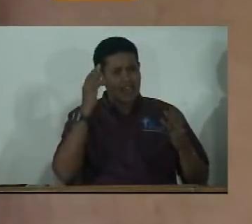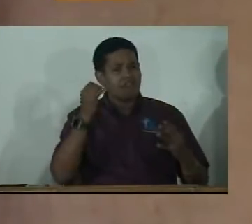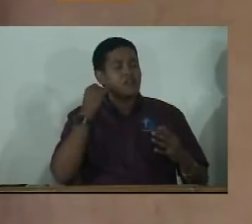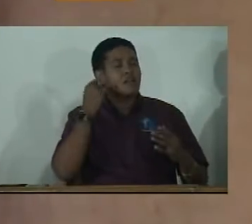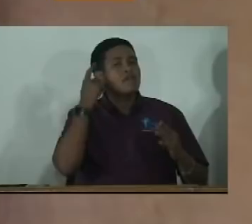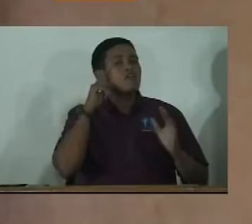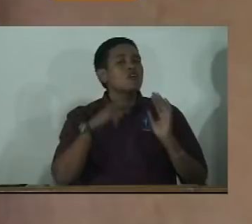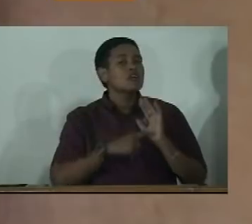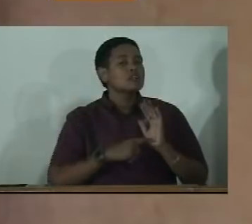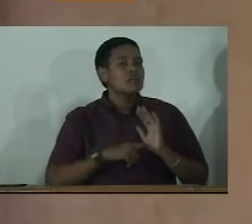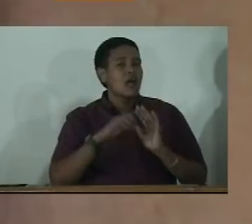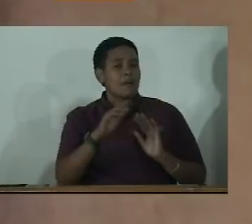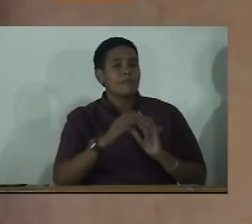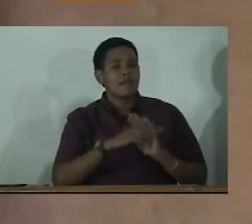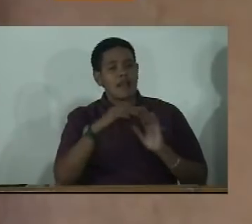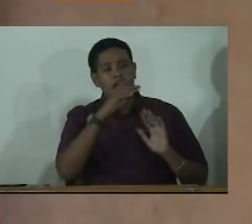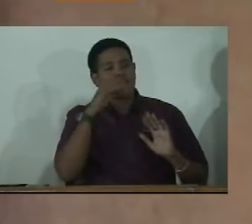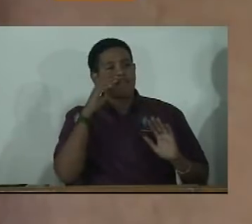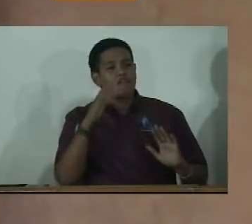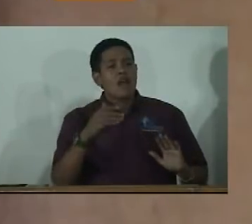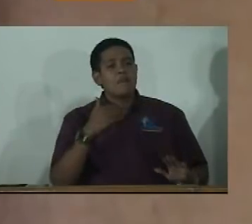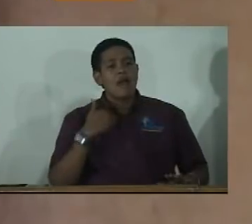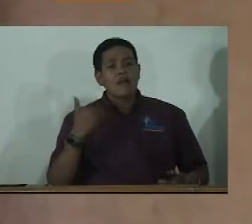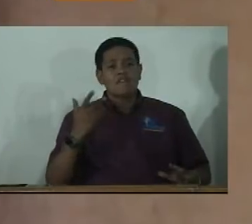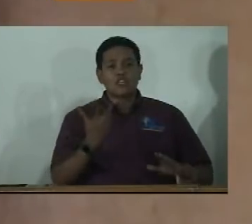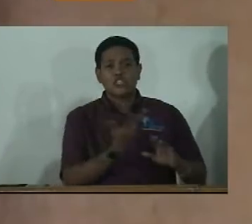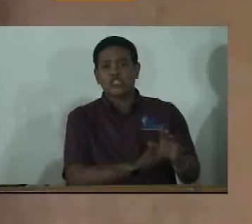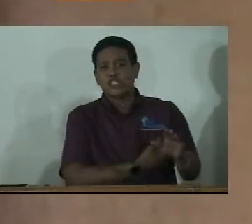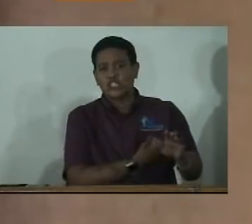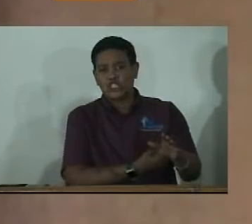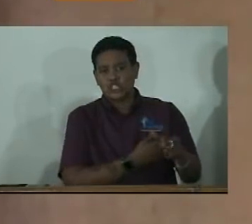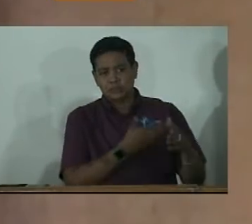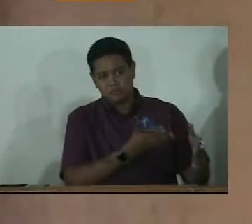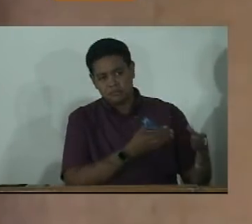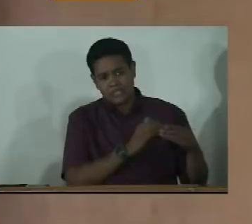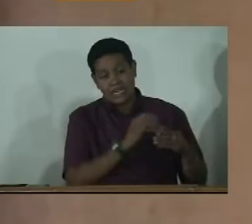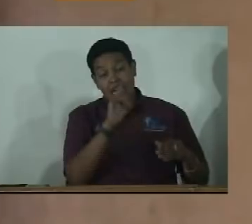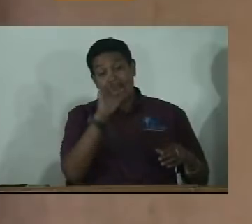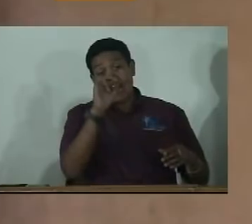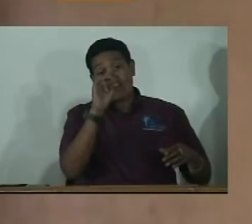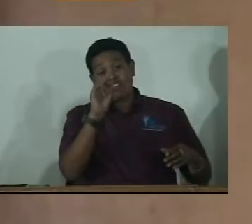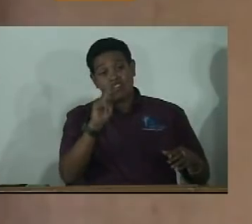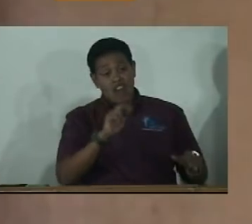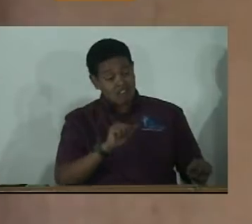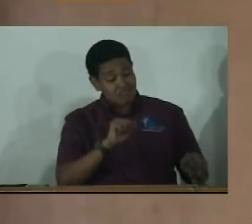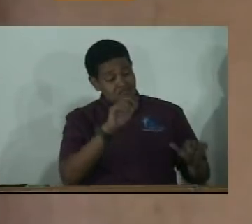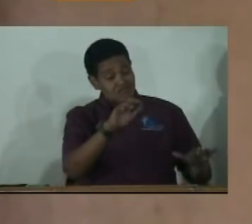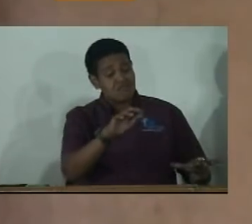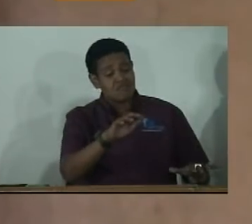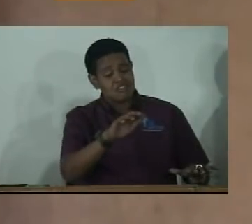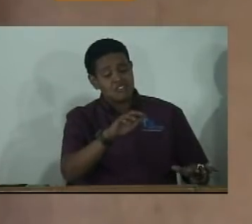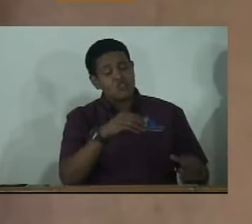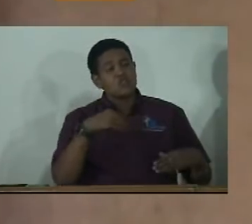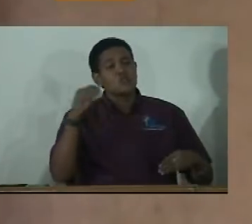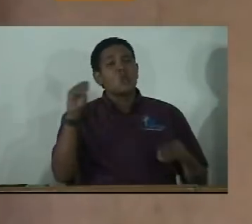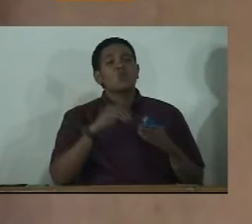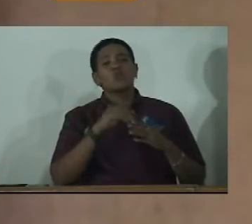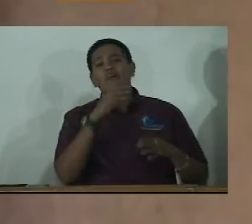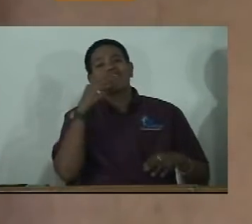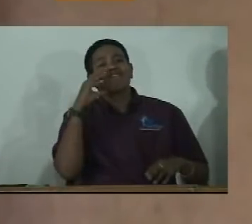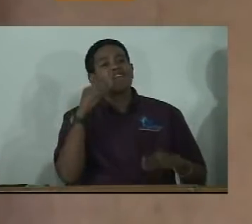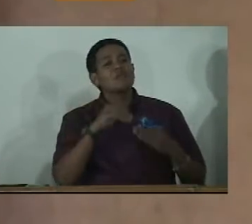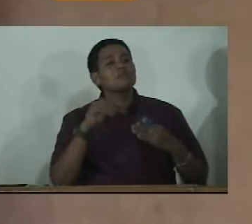example, a farmer had a herd of sheep in Clarendon, sold it to a farmer in St.